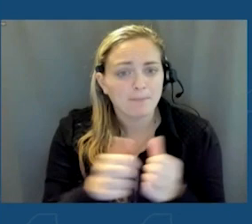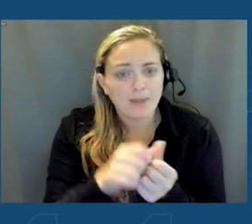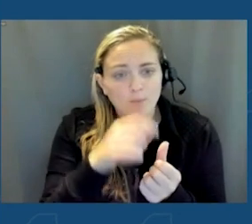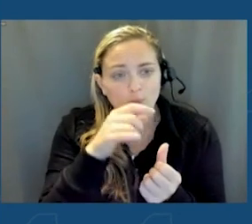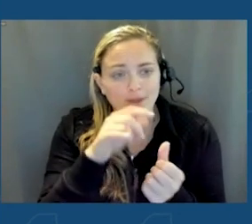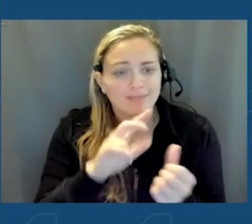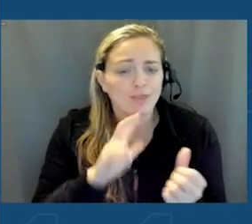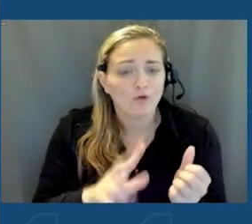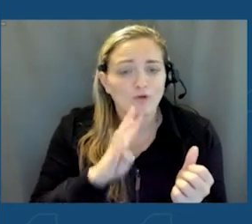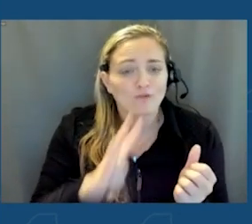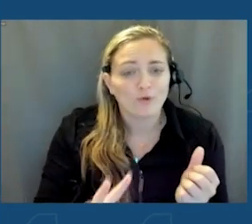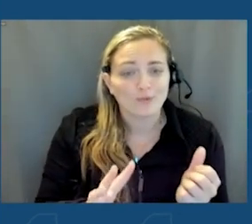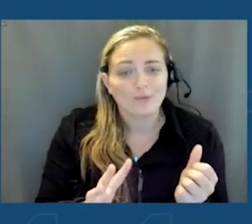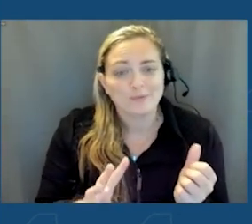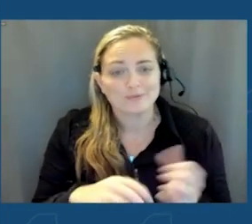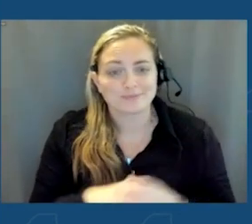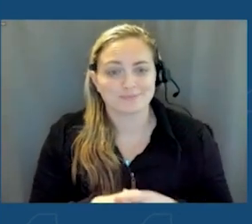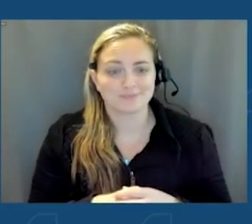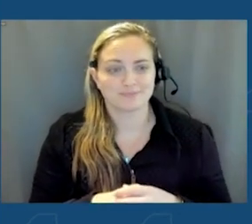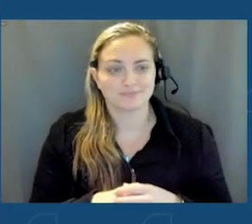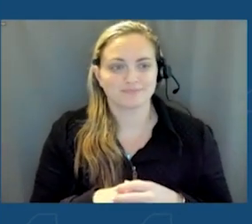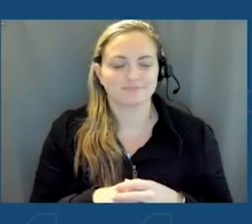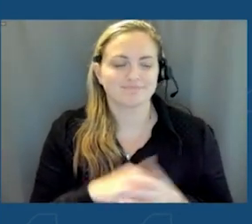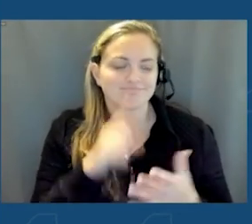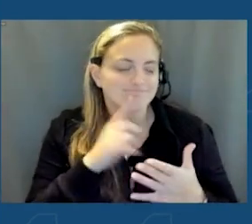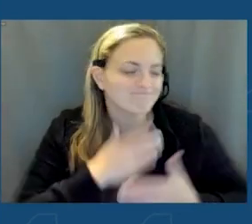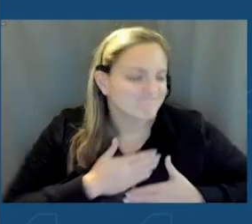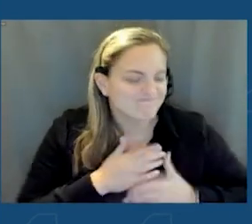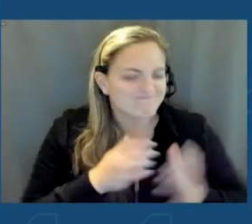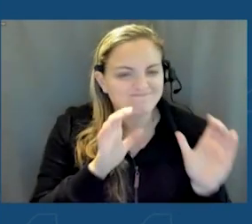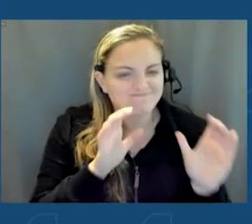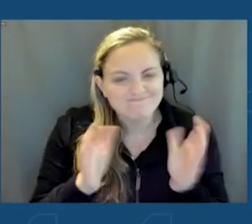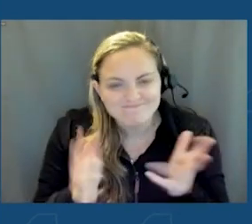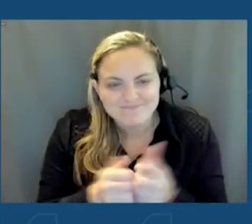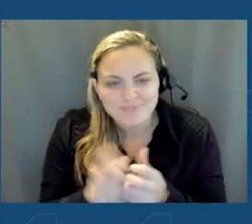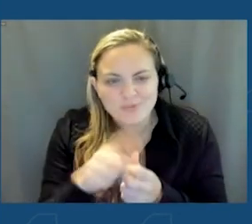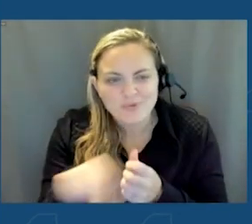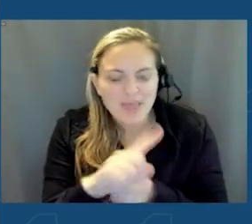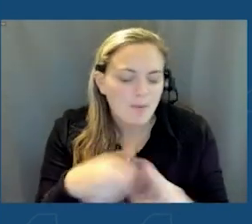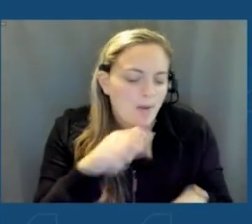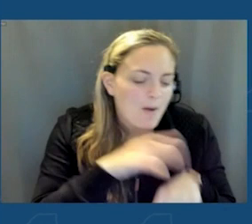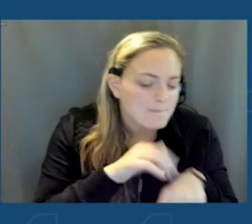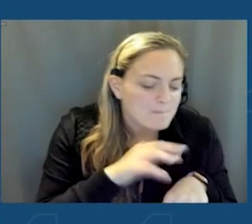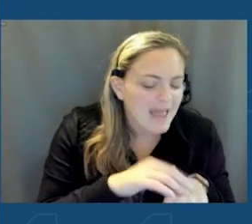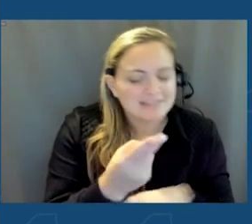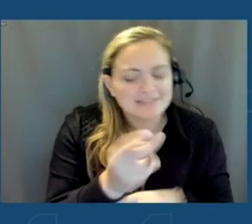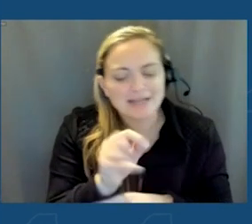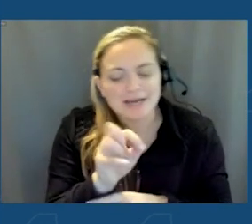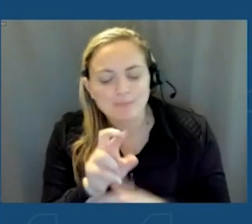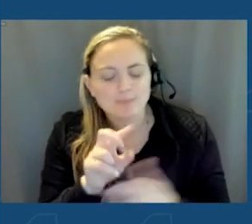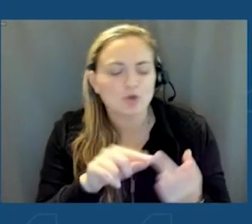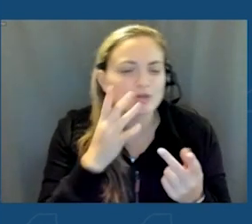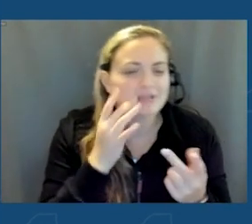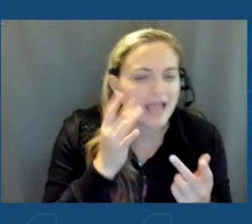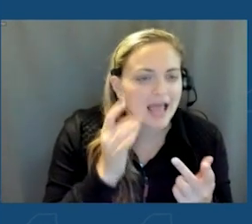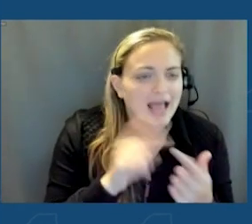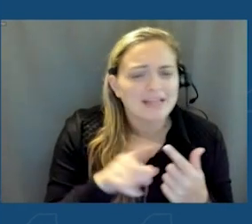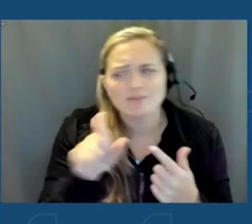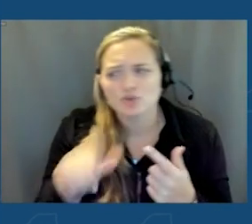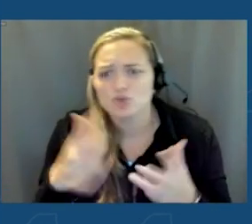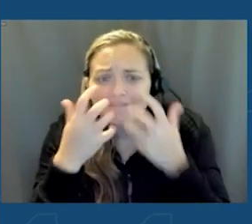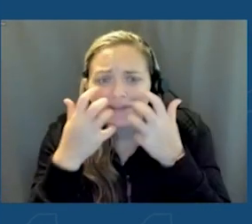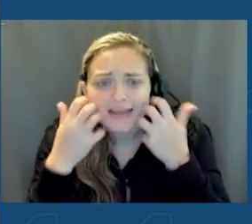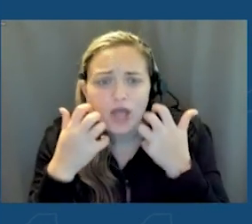and 4-year-olds. I get into great conversations with them about pets and hamsters and cats and whether you should have a tiger as a pet.